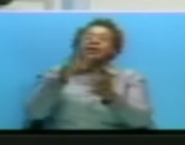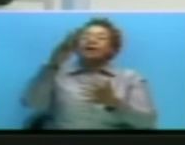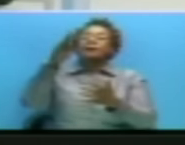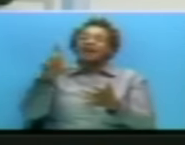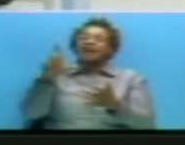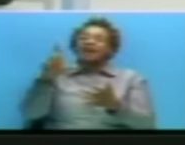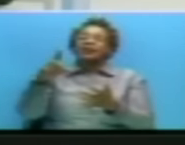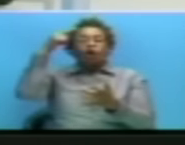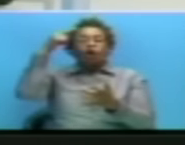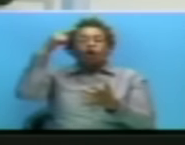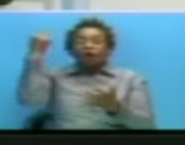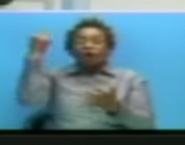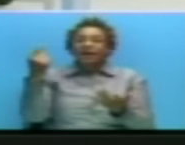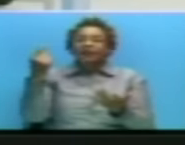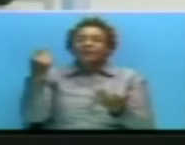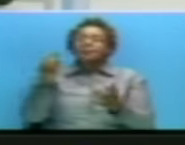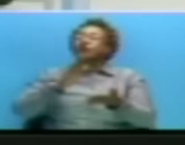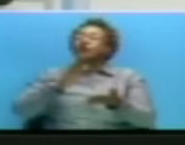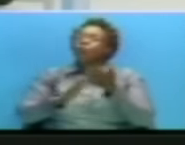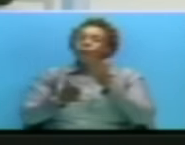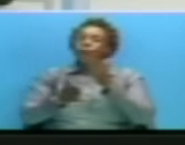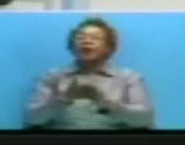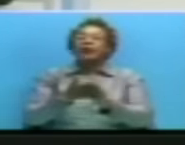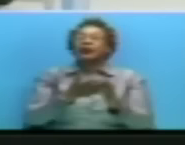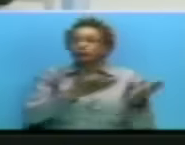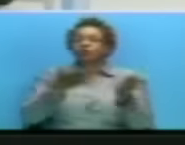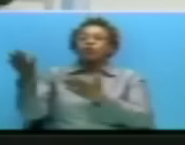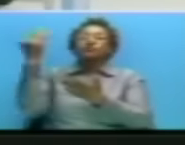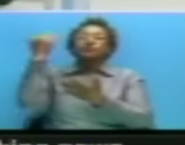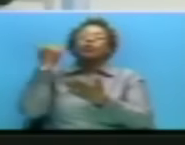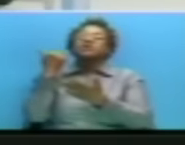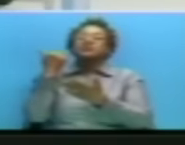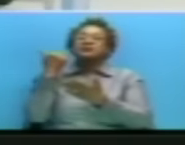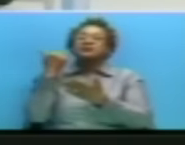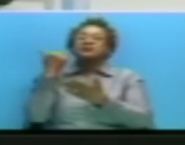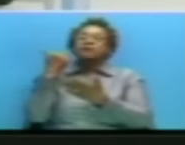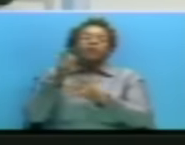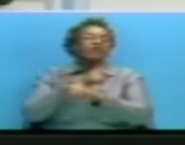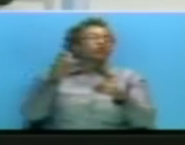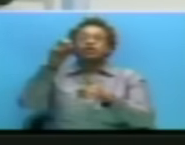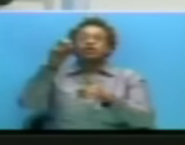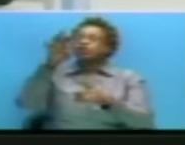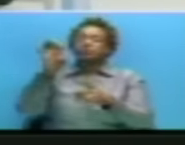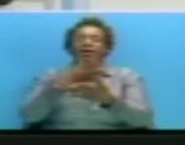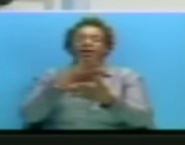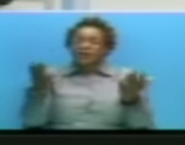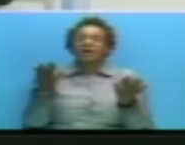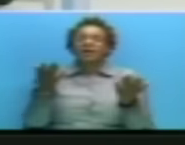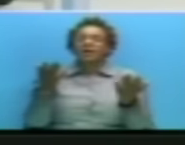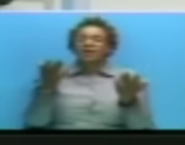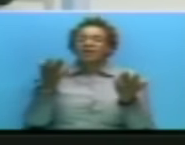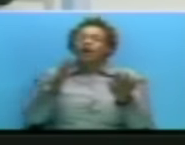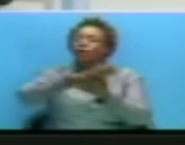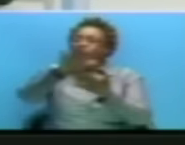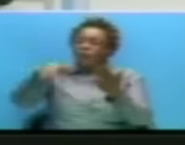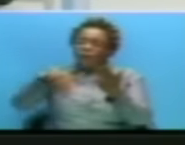including Coca-Cola, they ended to end it. No one has taken us to court. We have no single case. We have not sued anyone, neither have we been sued. All